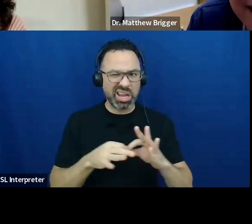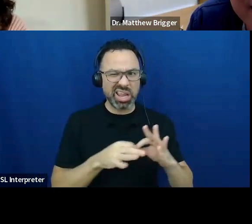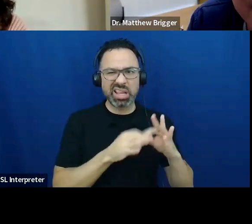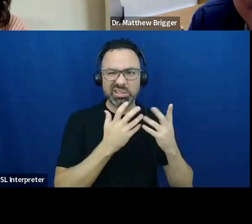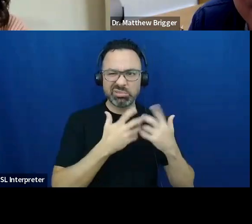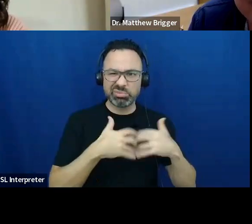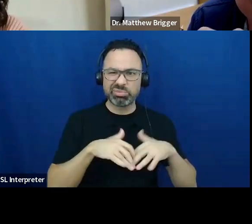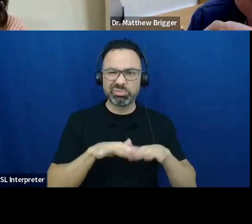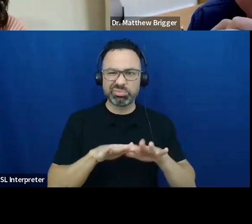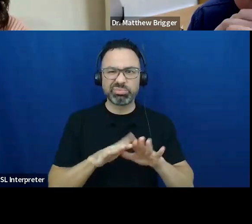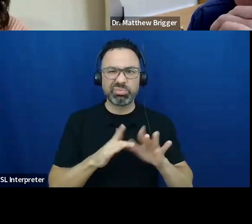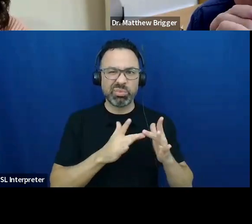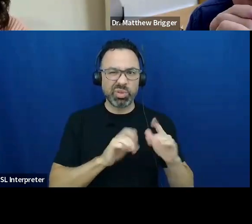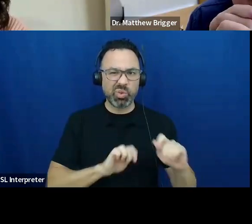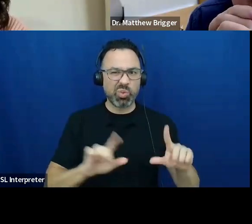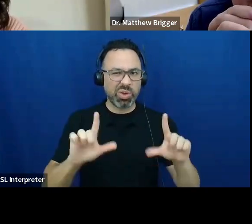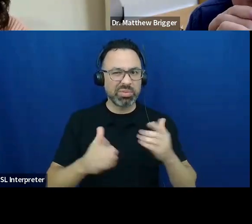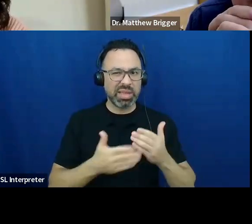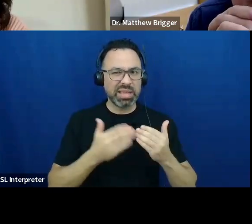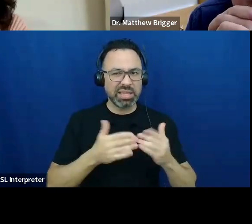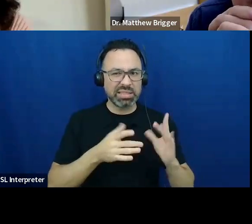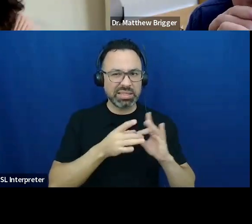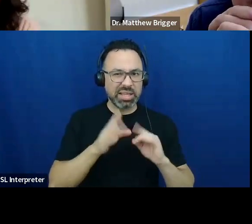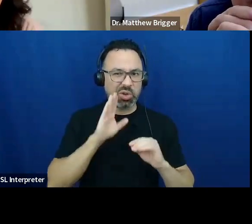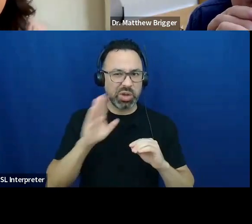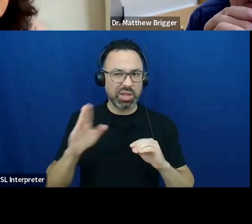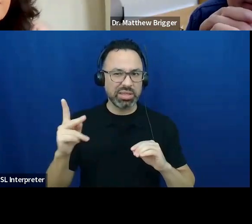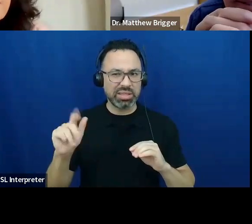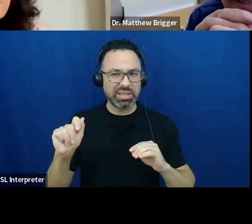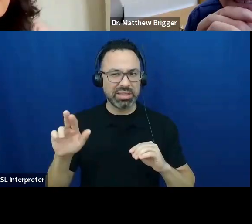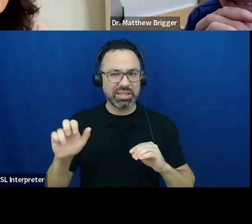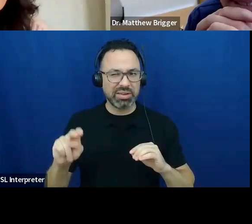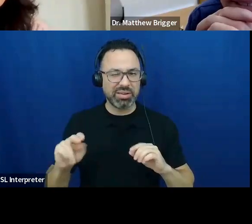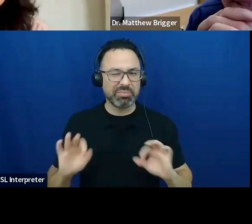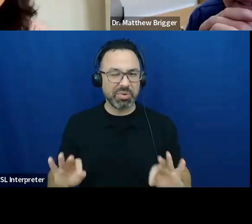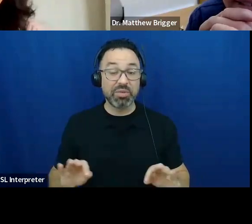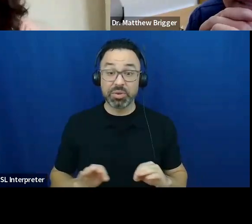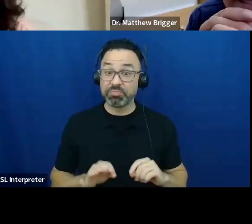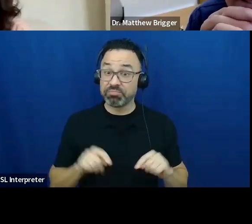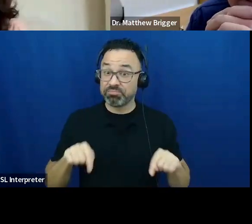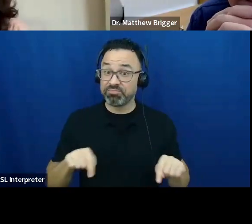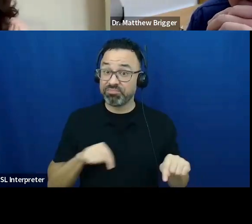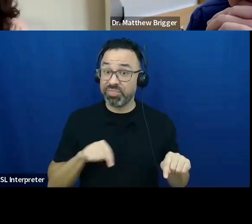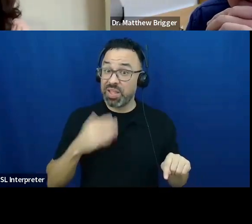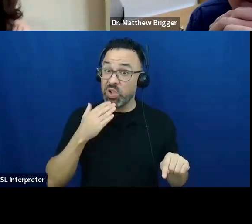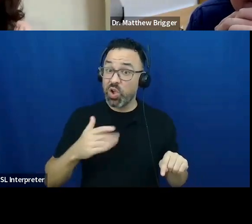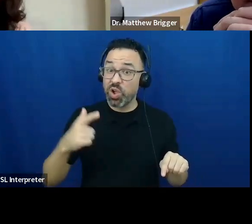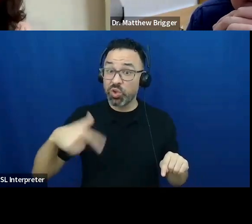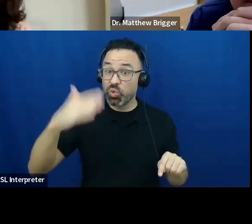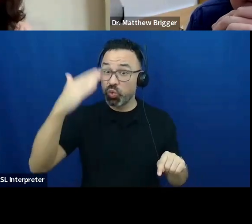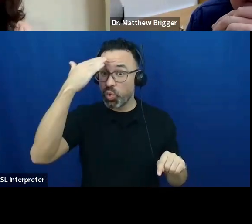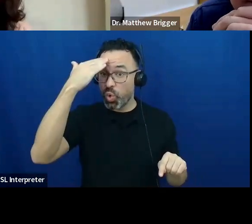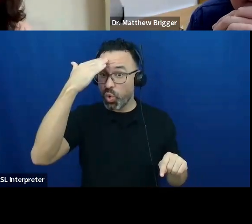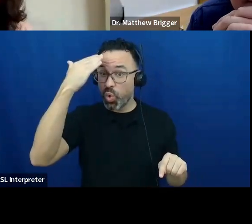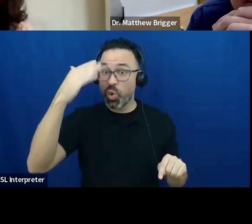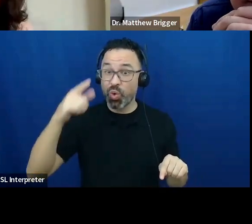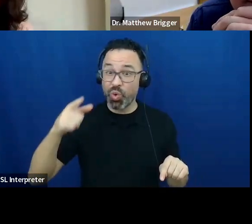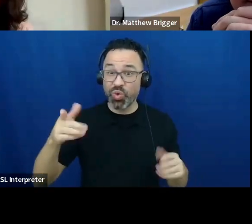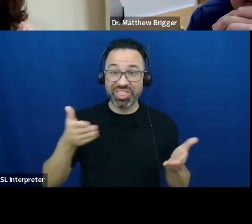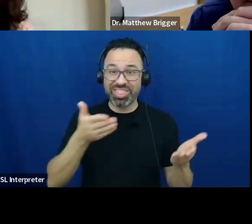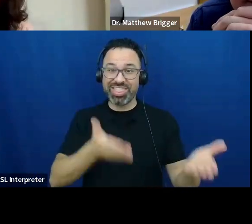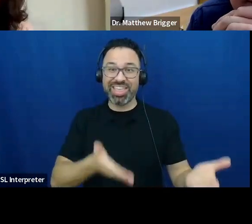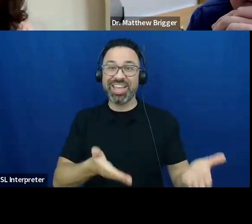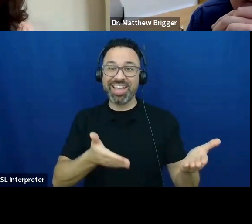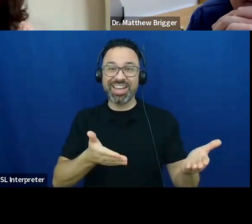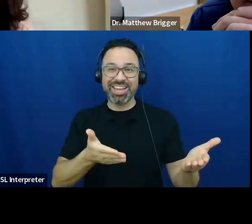it's gonna get you to her. All right, perfect. And it's good that you all know that that you guys are there, that